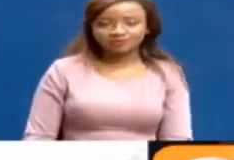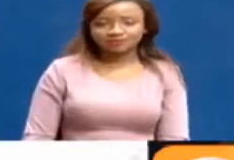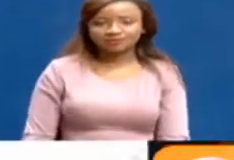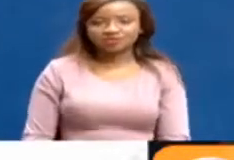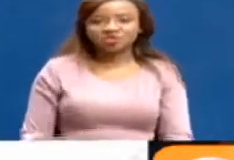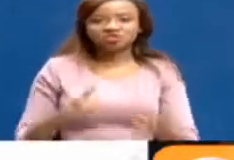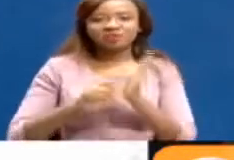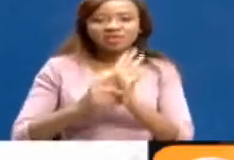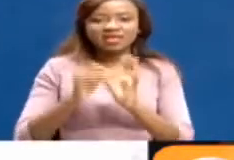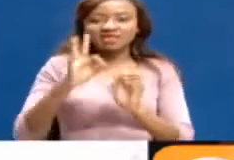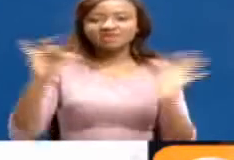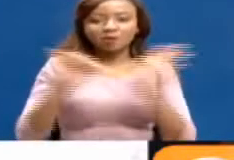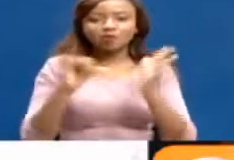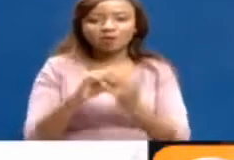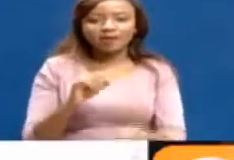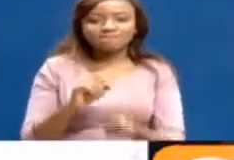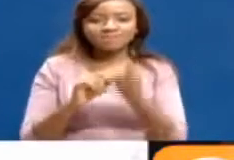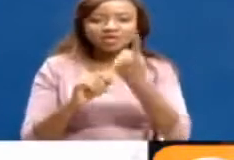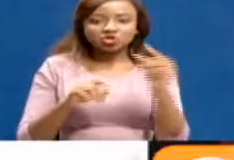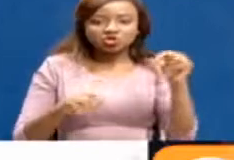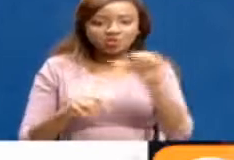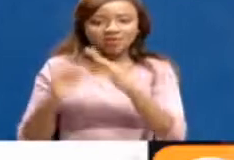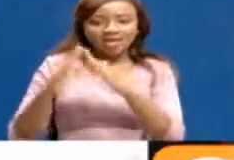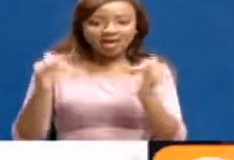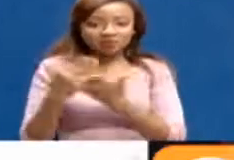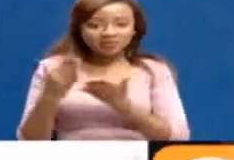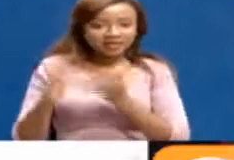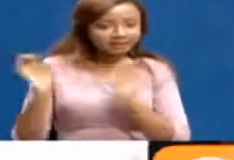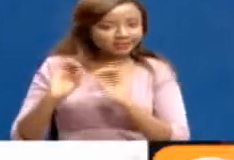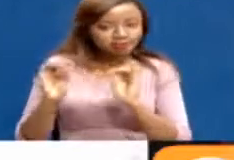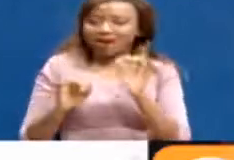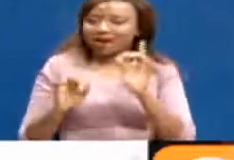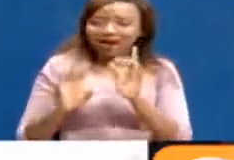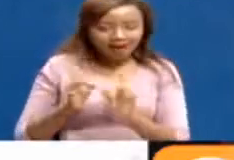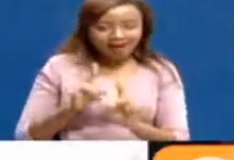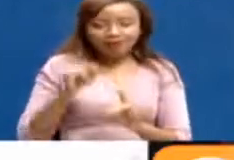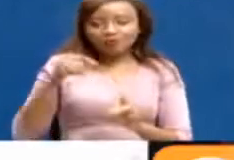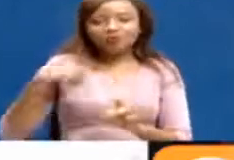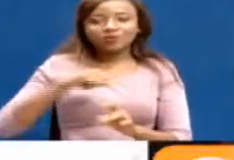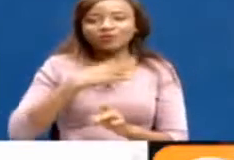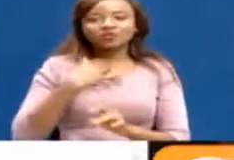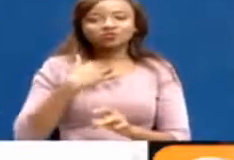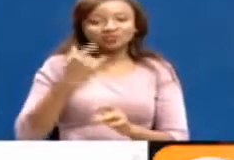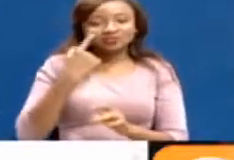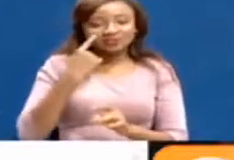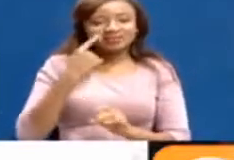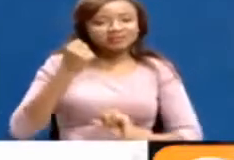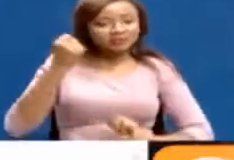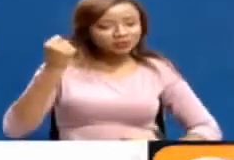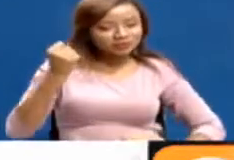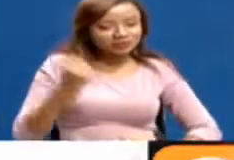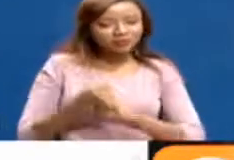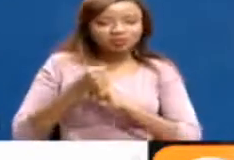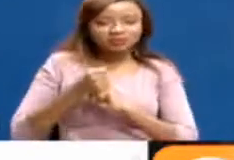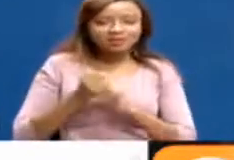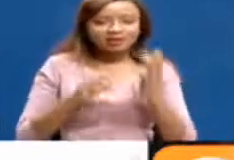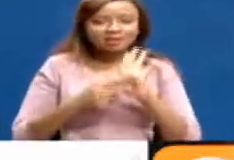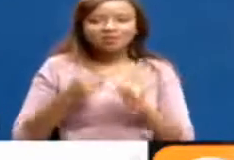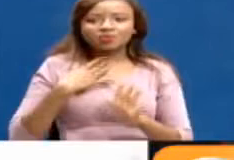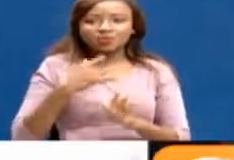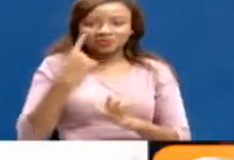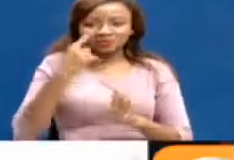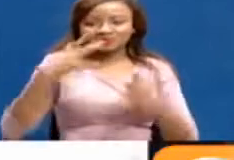there's a pandemic, don't pay rent. No. But we want to cushion because we don't want to see unnecessary evictions. We don't want to see, even some unscrupulous